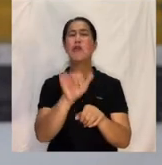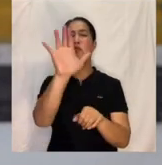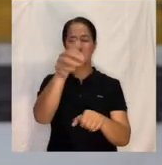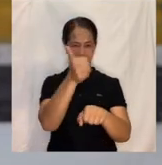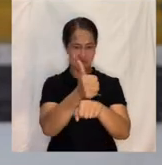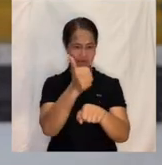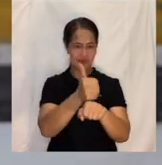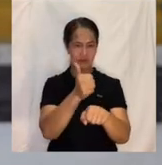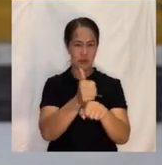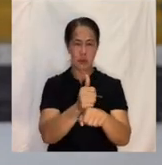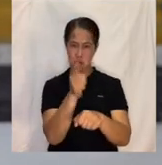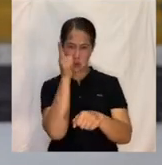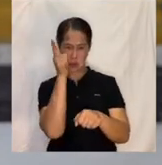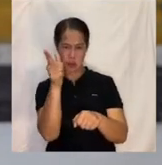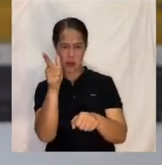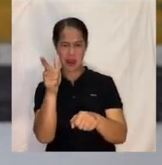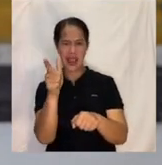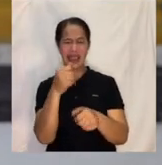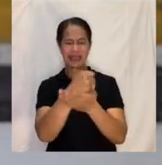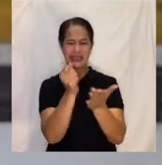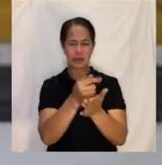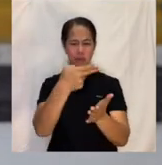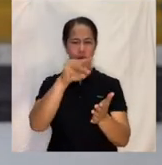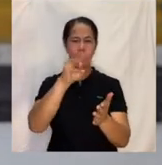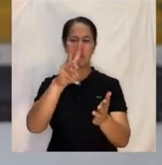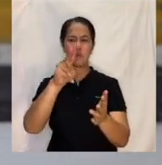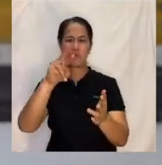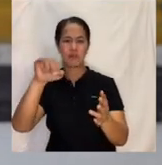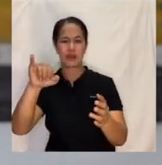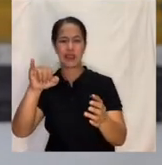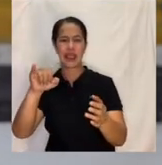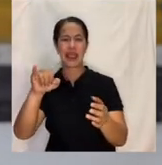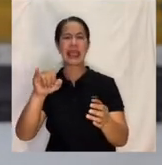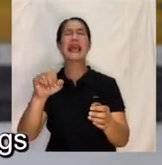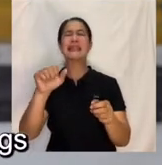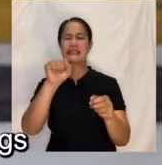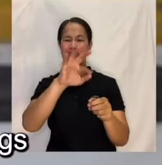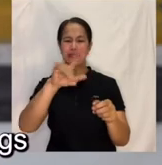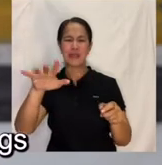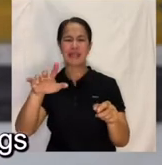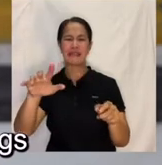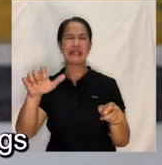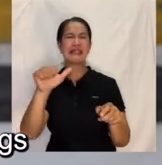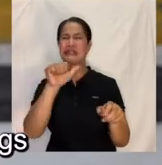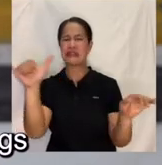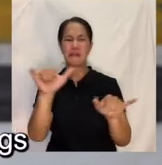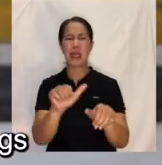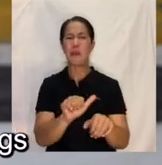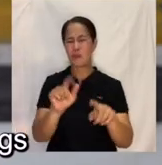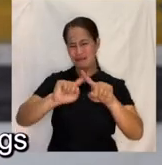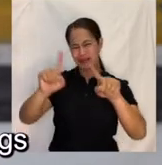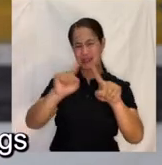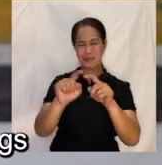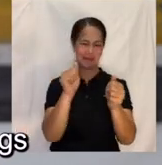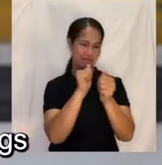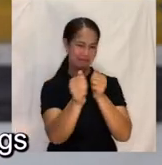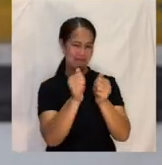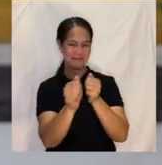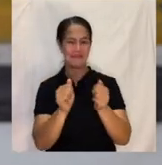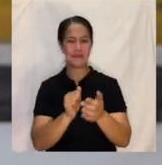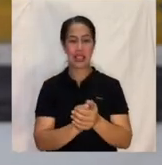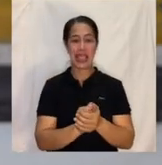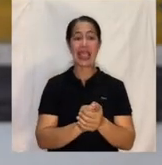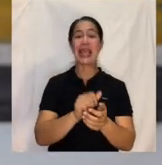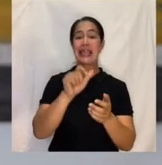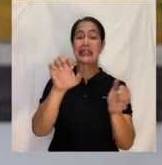assignment, please look for some homonyms that are not spelled the same but sound the same and with different meanings,